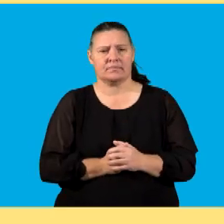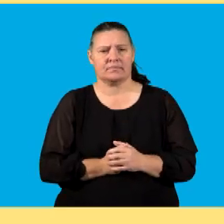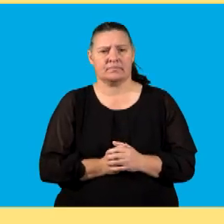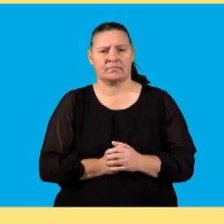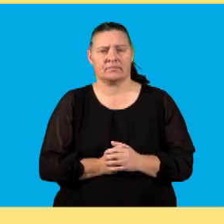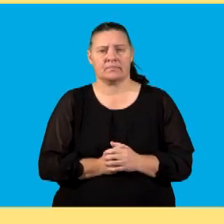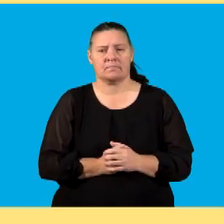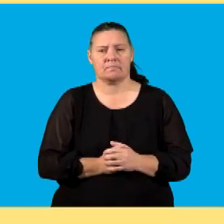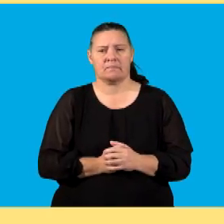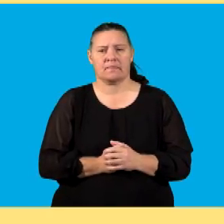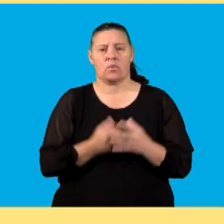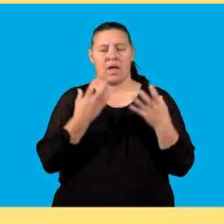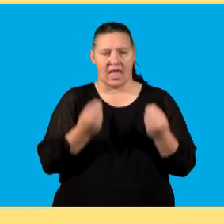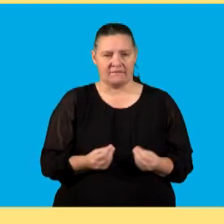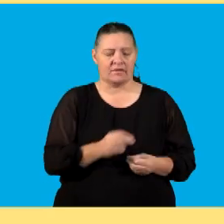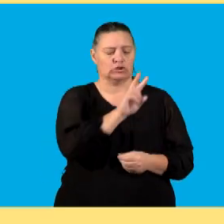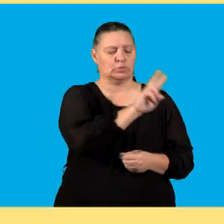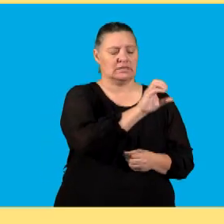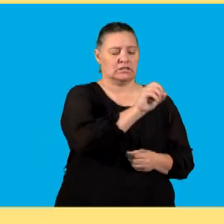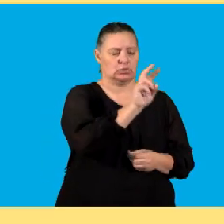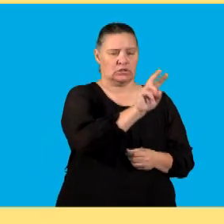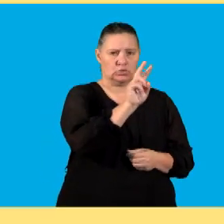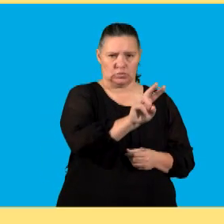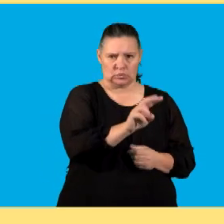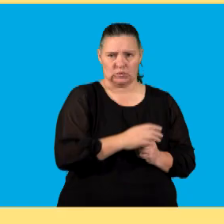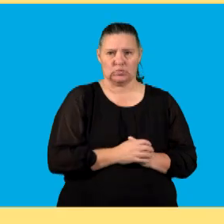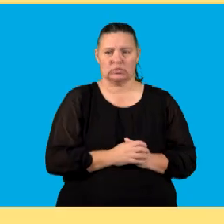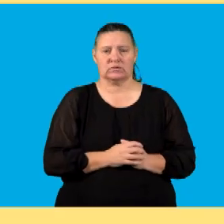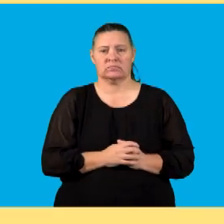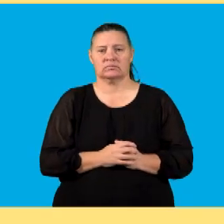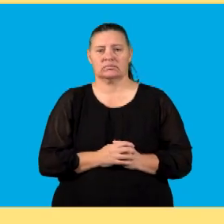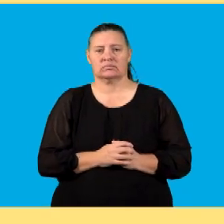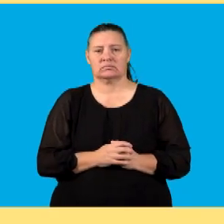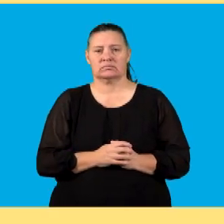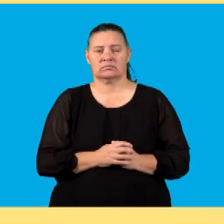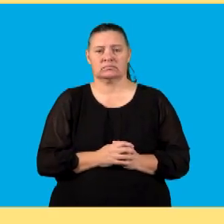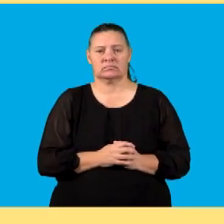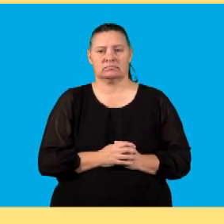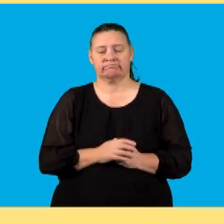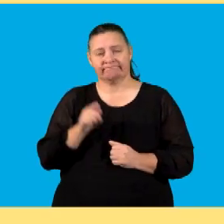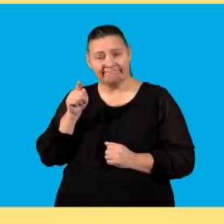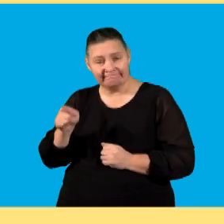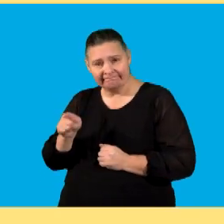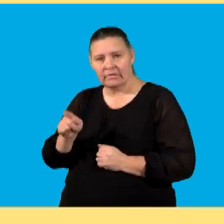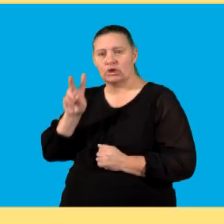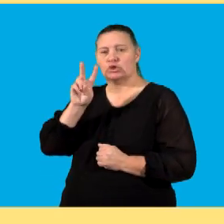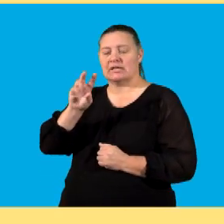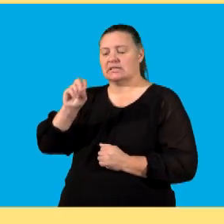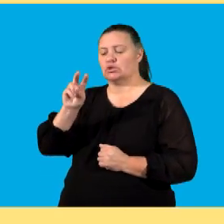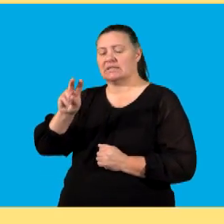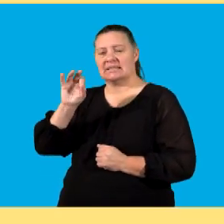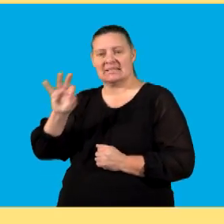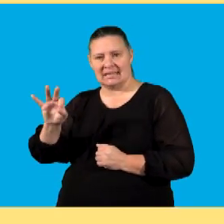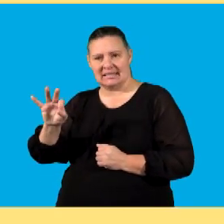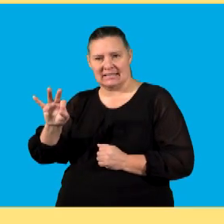We have our 2022. This is our 2022 amount. This is our